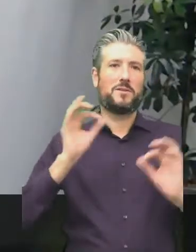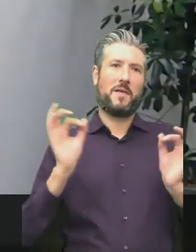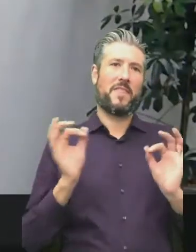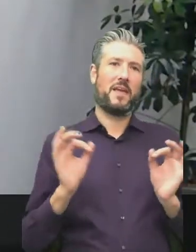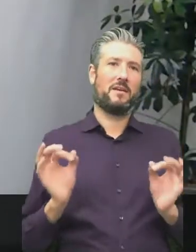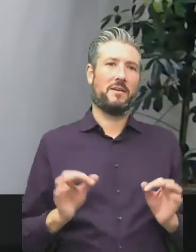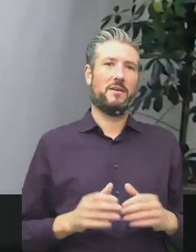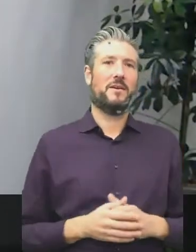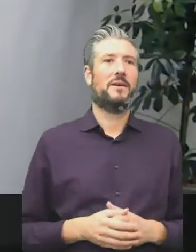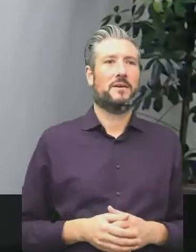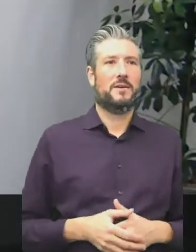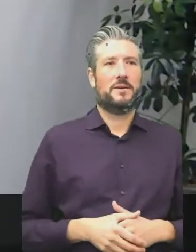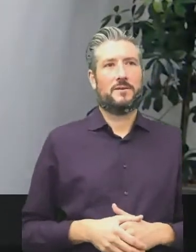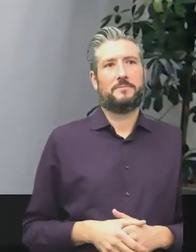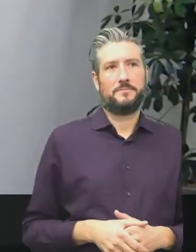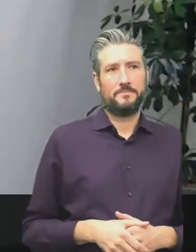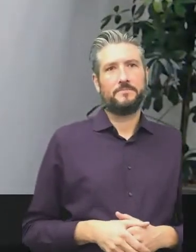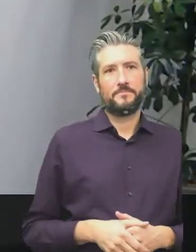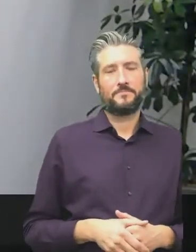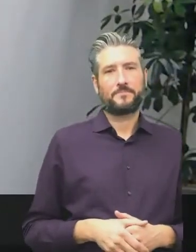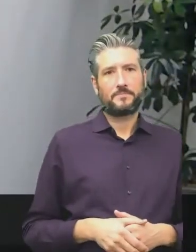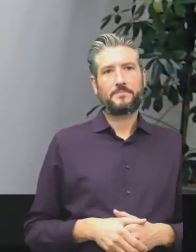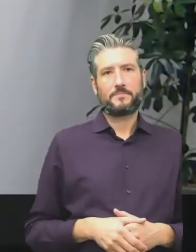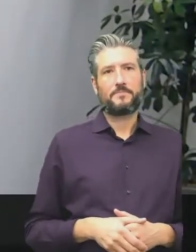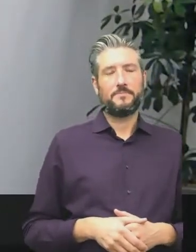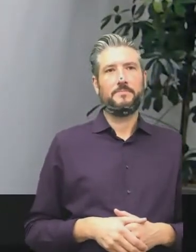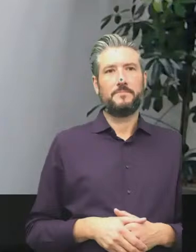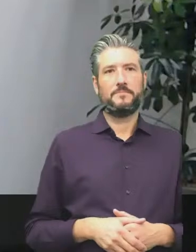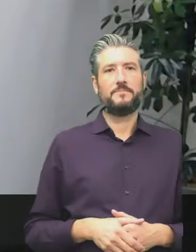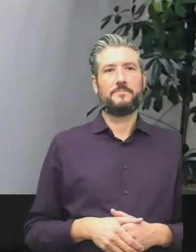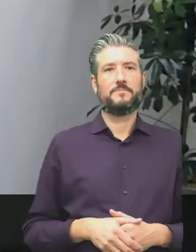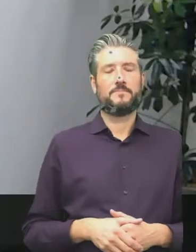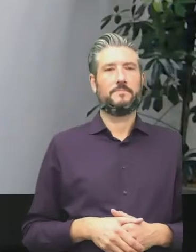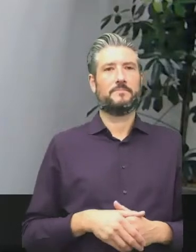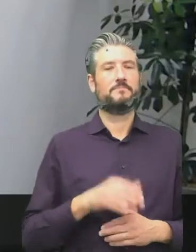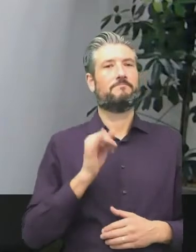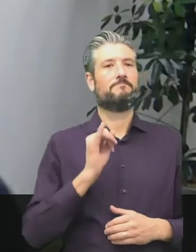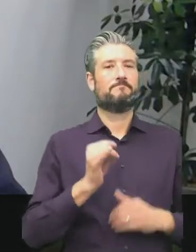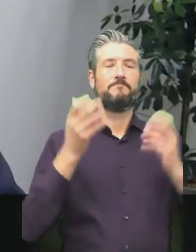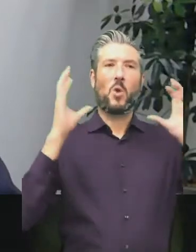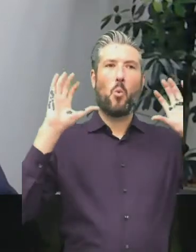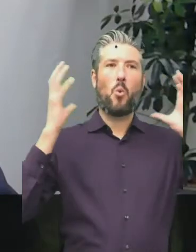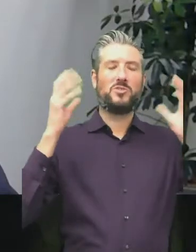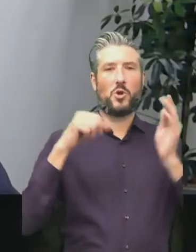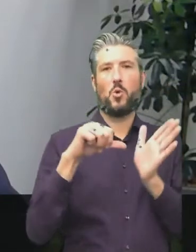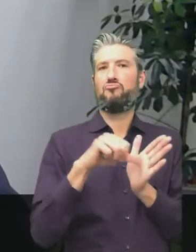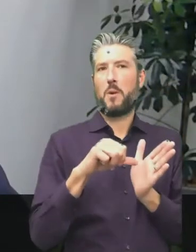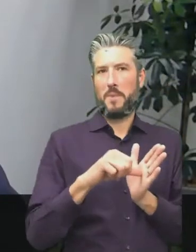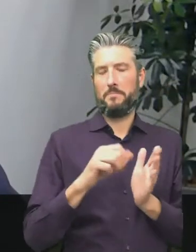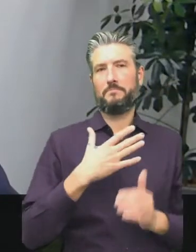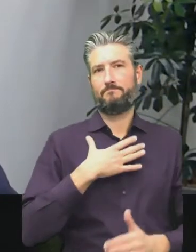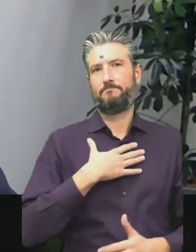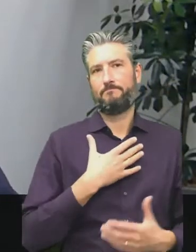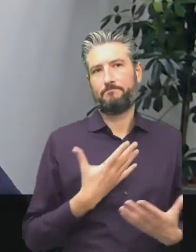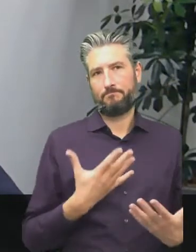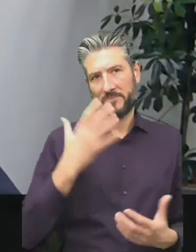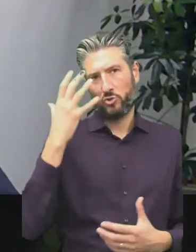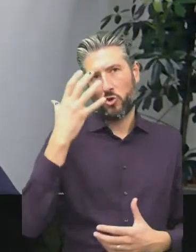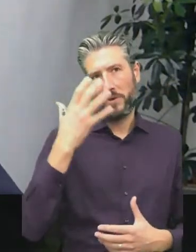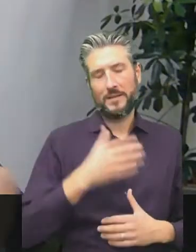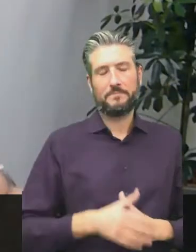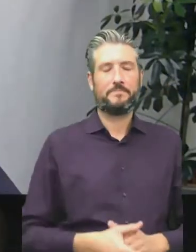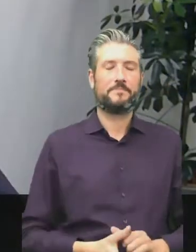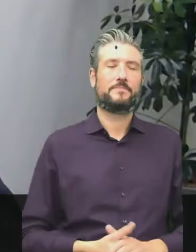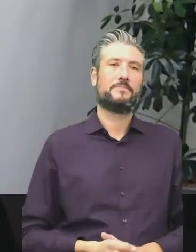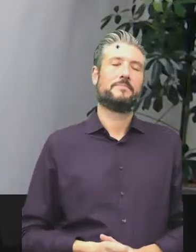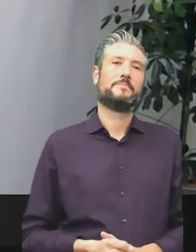Because of the external system, you can't guarantee the safety of potential purchaser. And so the question of it's a particular issue in